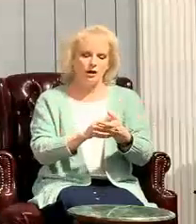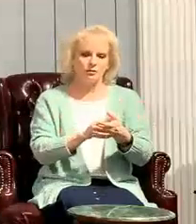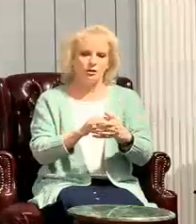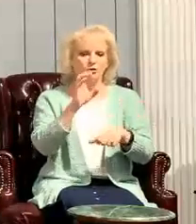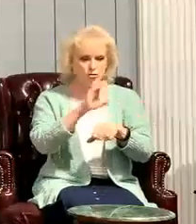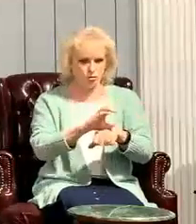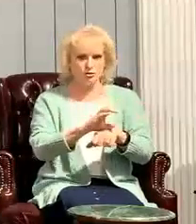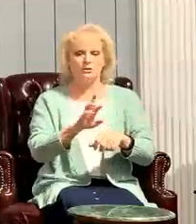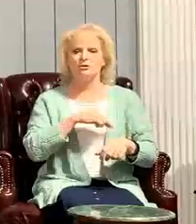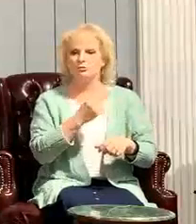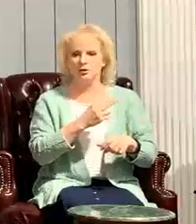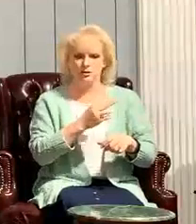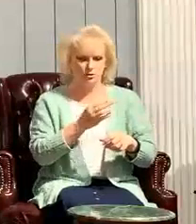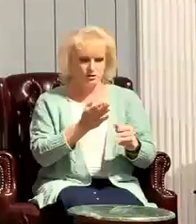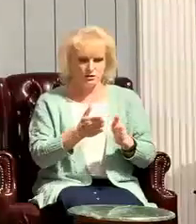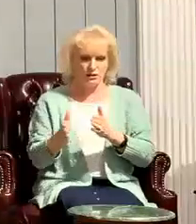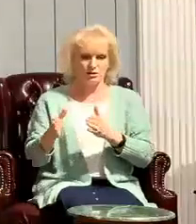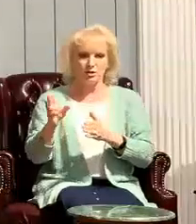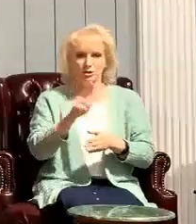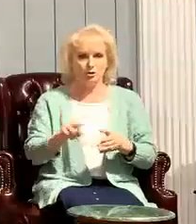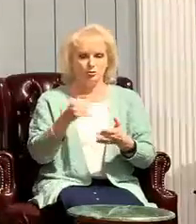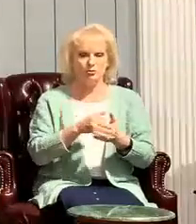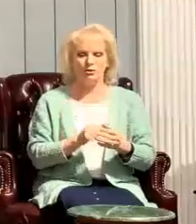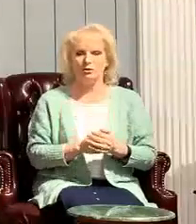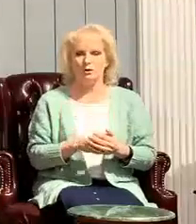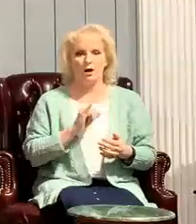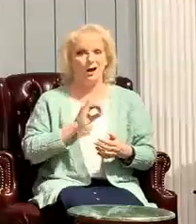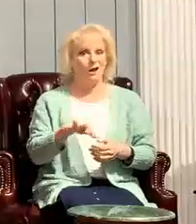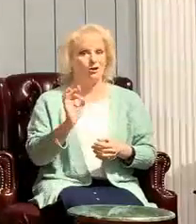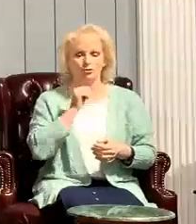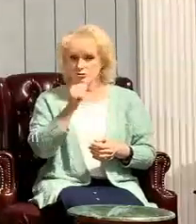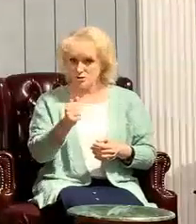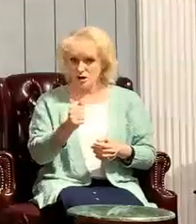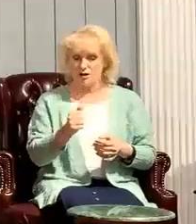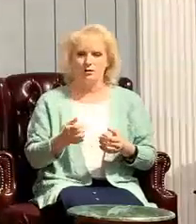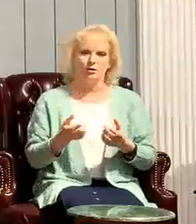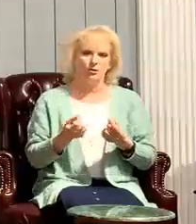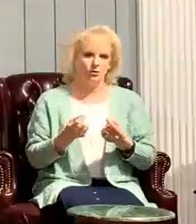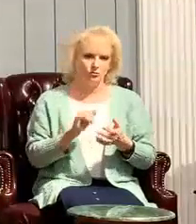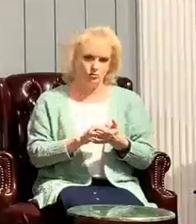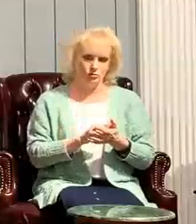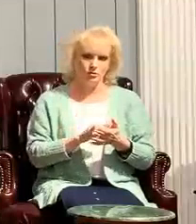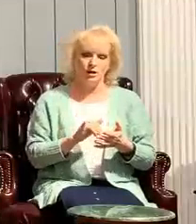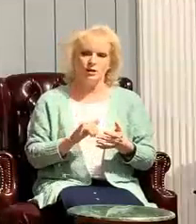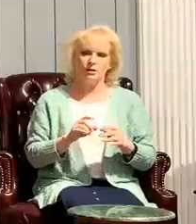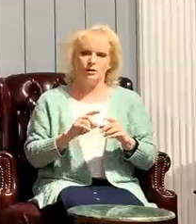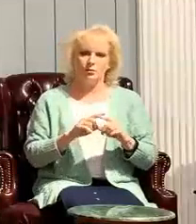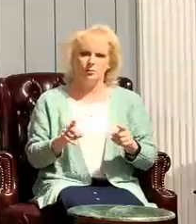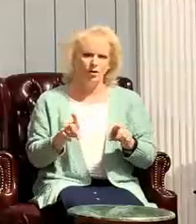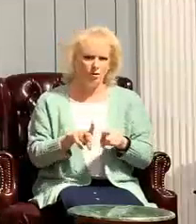forth. And I chose not to. First of all, I wouldn't have done it because of, you know, not only my training. I don't want to let the world, you